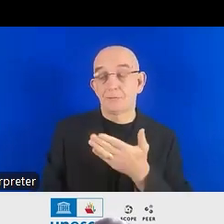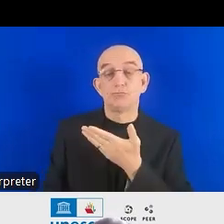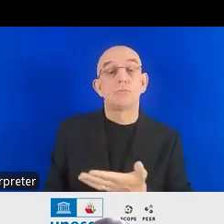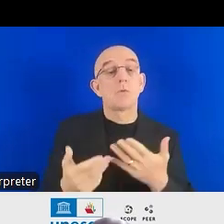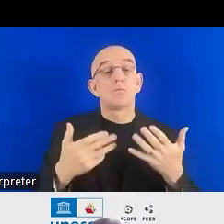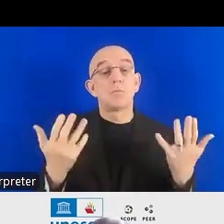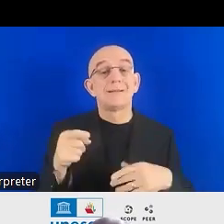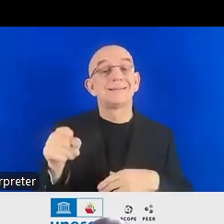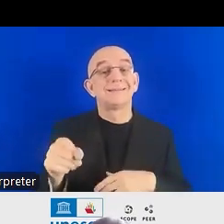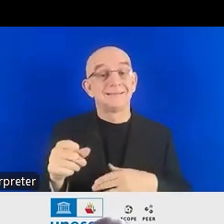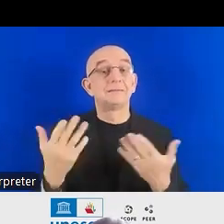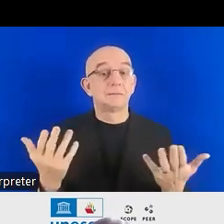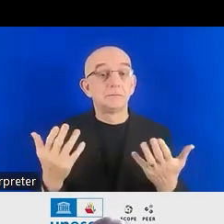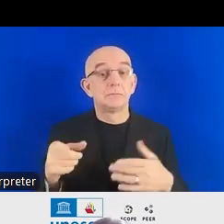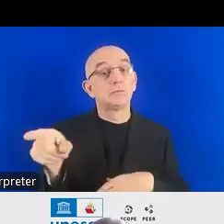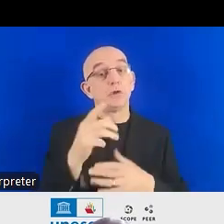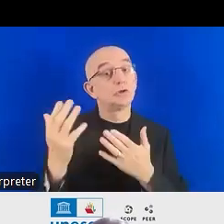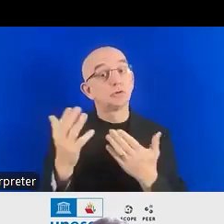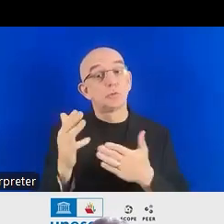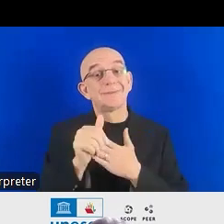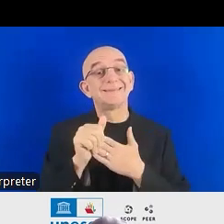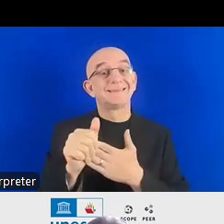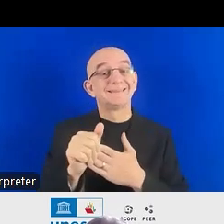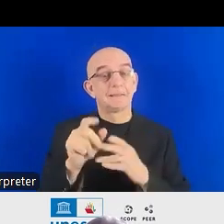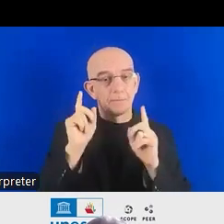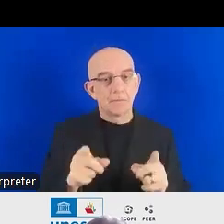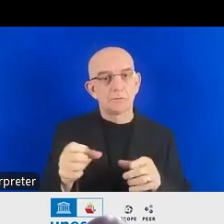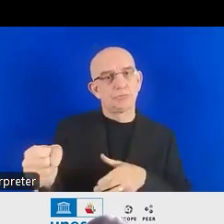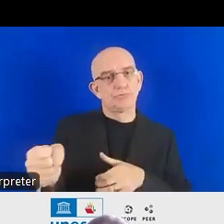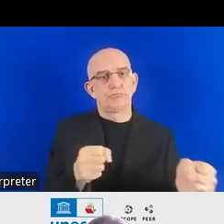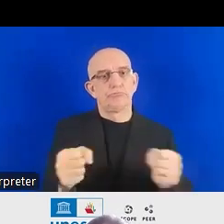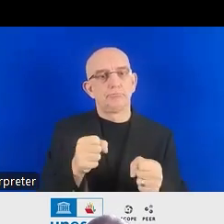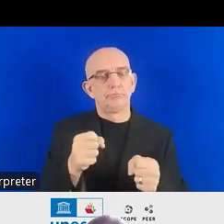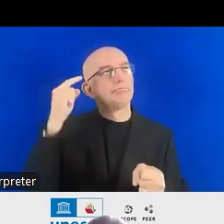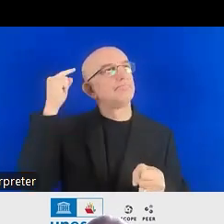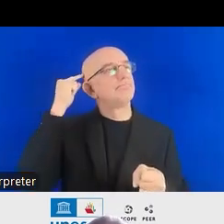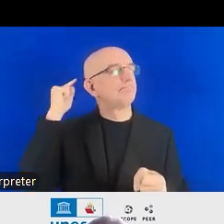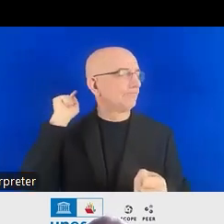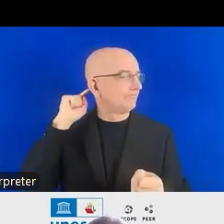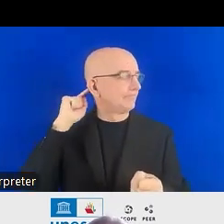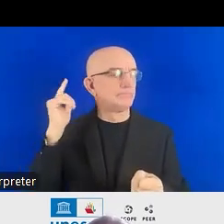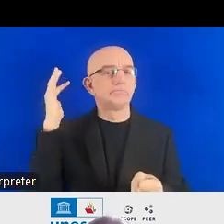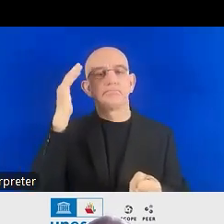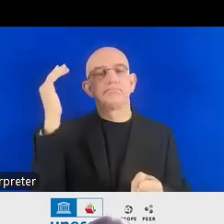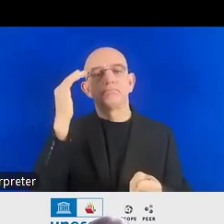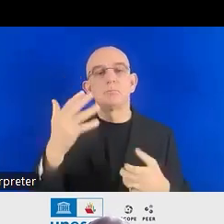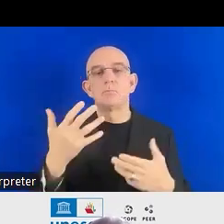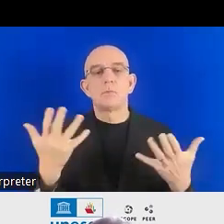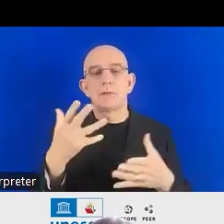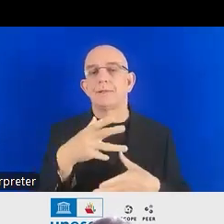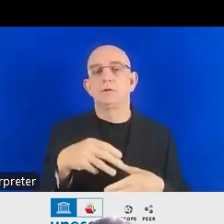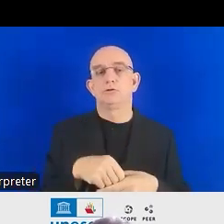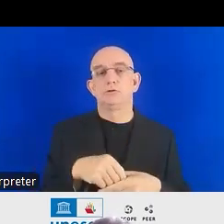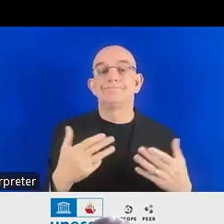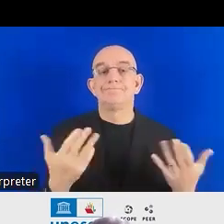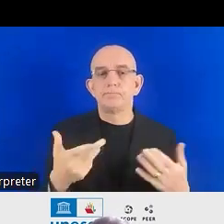means that very often this doesn't happen. So even if countries apply